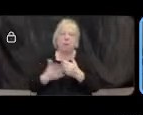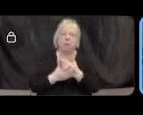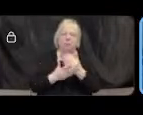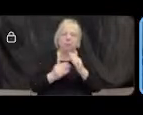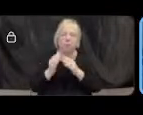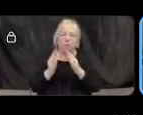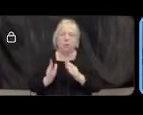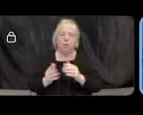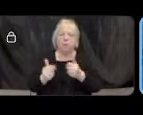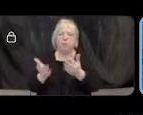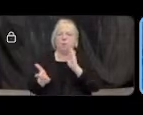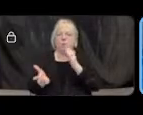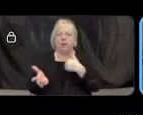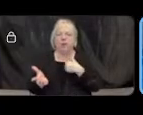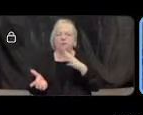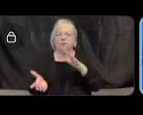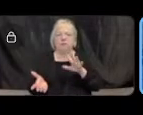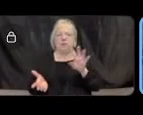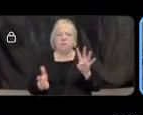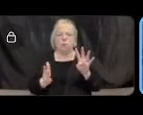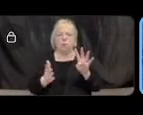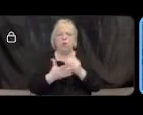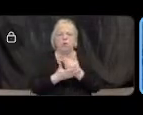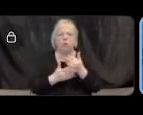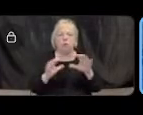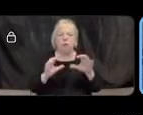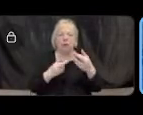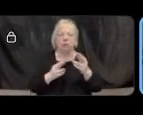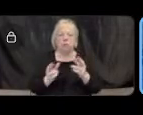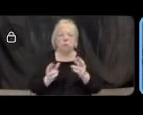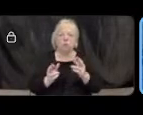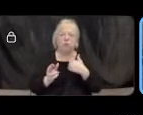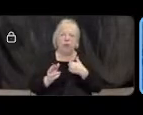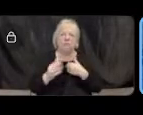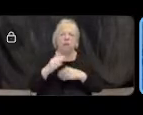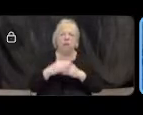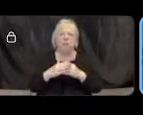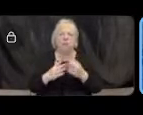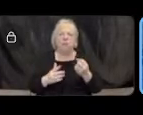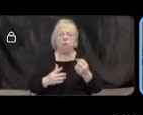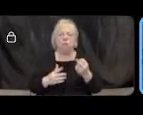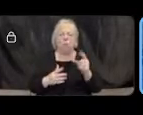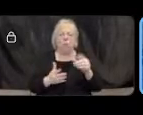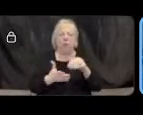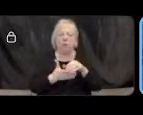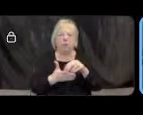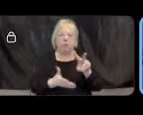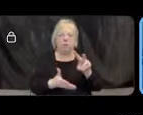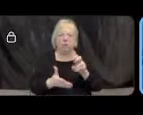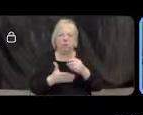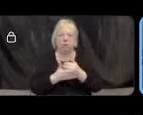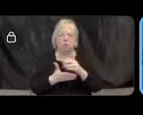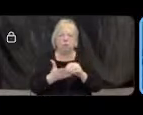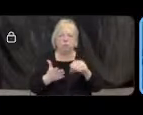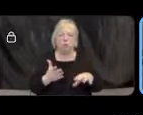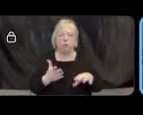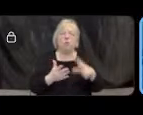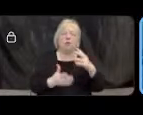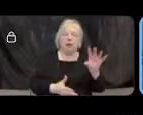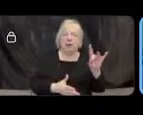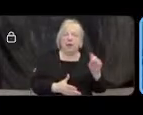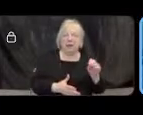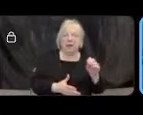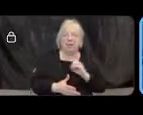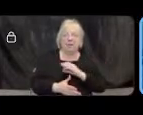is proposed to contain 54 new classrooms to accommodate approximately 1,200 new students and 80 staff members.